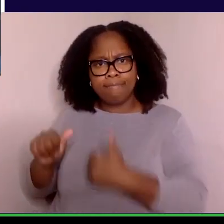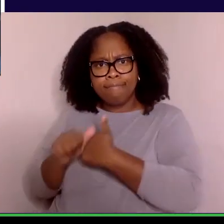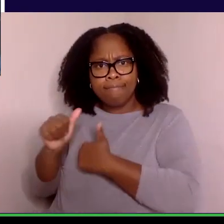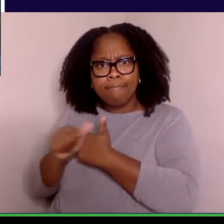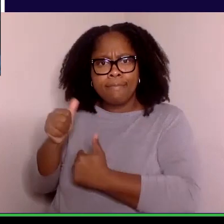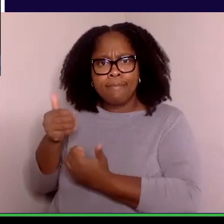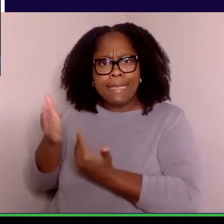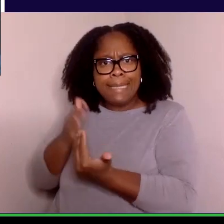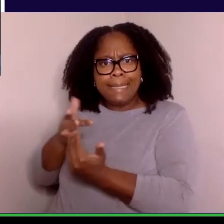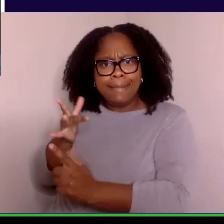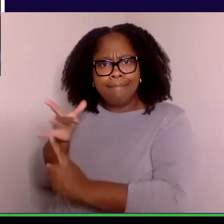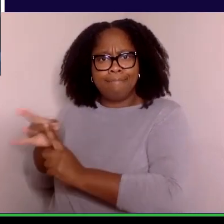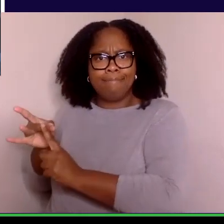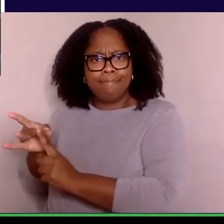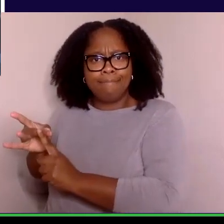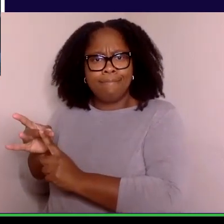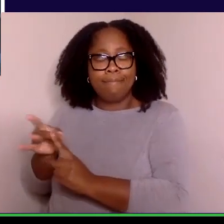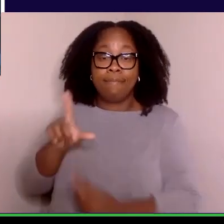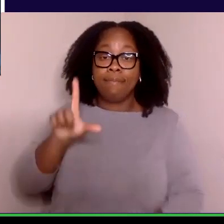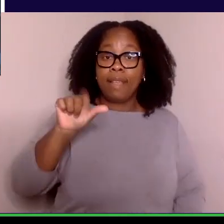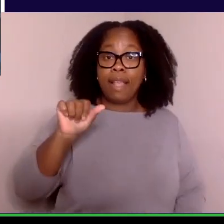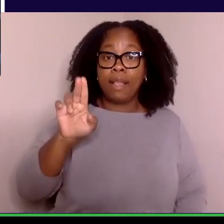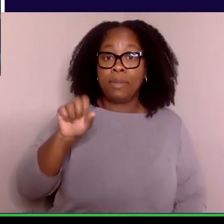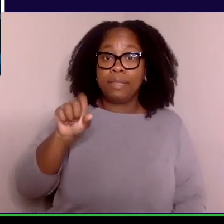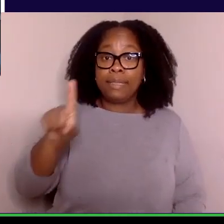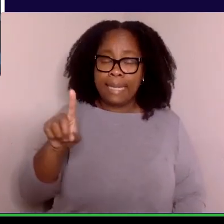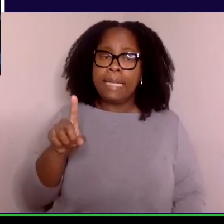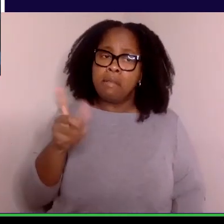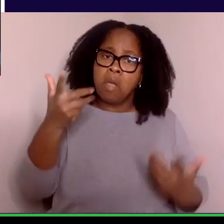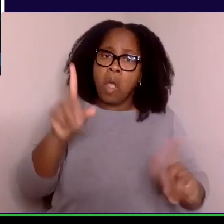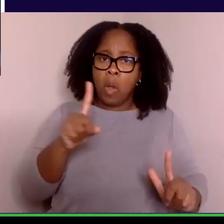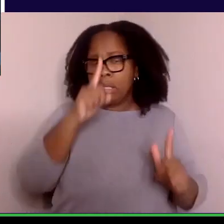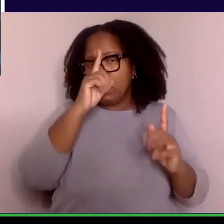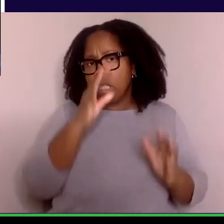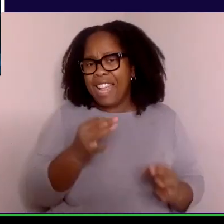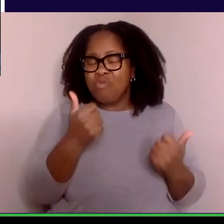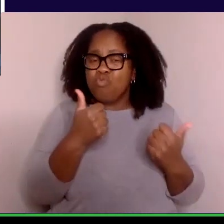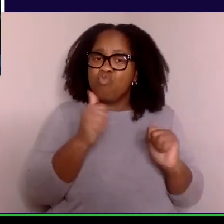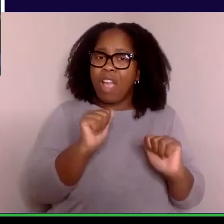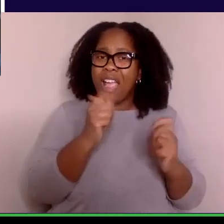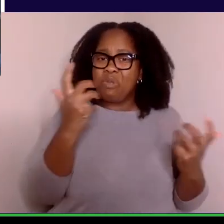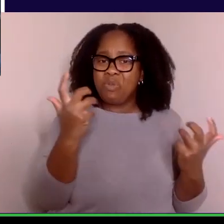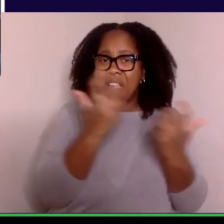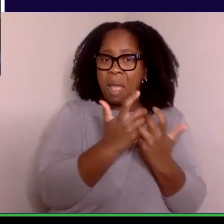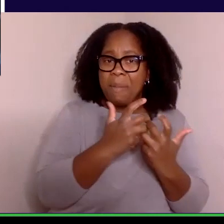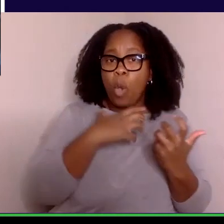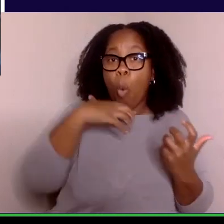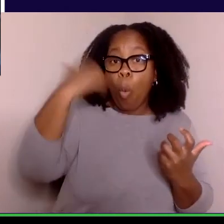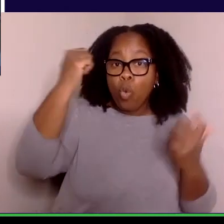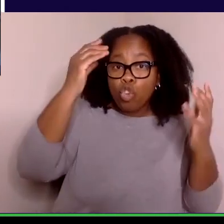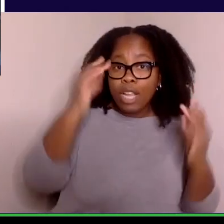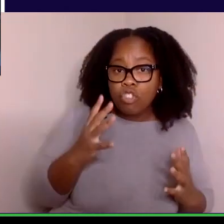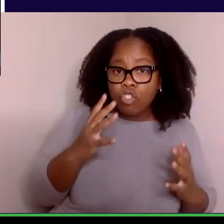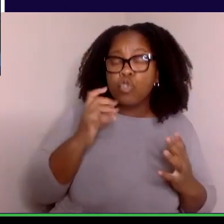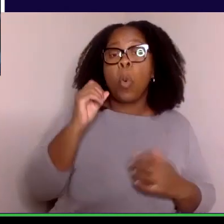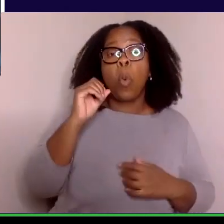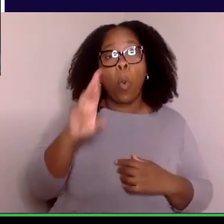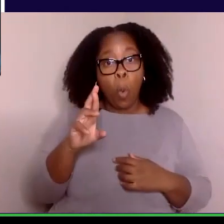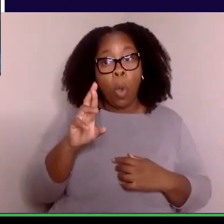to accommodate older educators or those with family members who have identified health